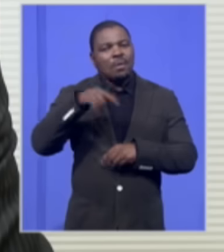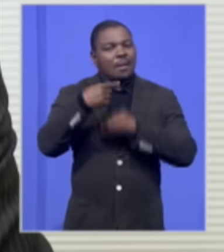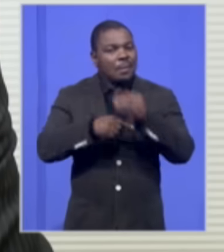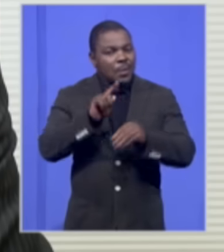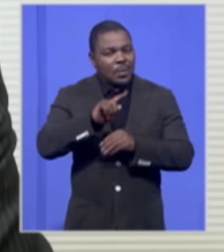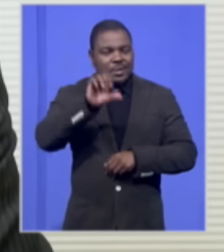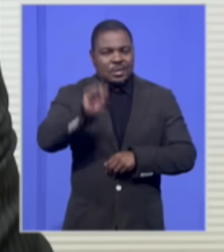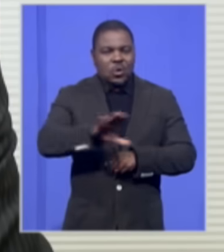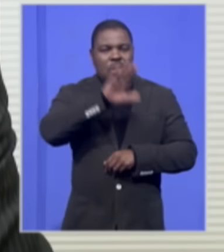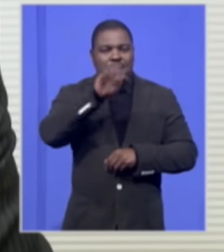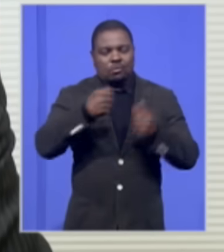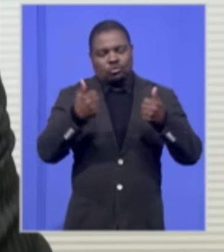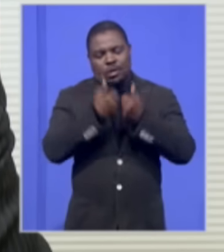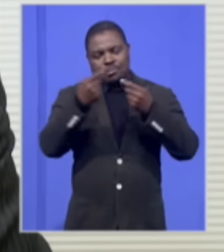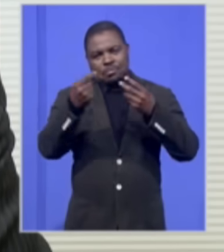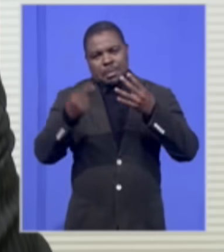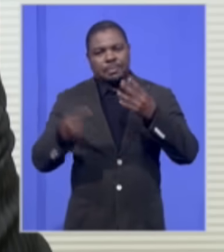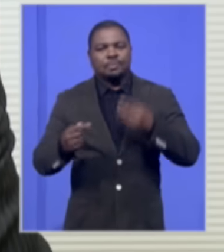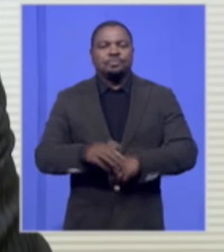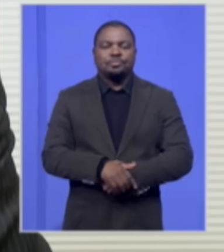ditlhotlho tšeo naga e itemogelago tšona.